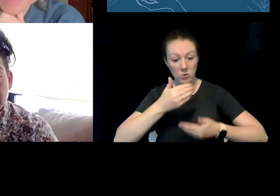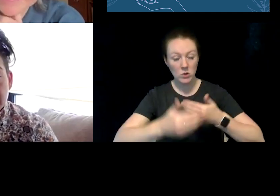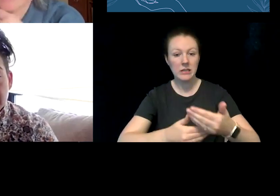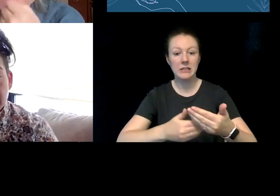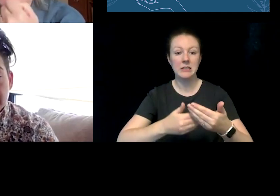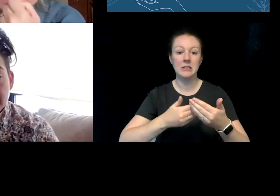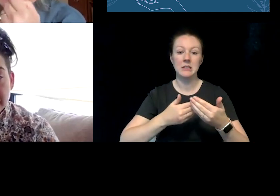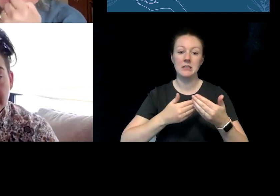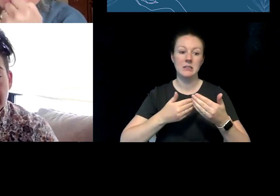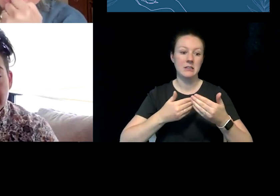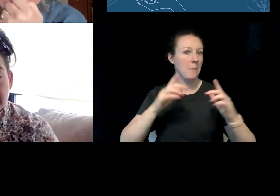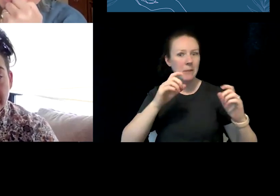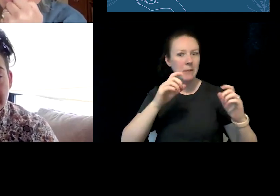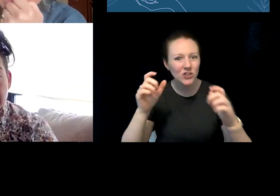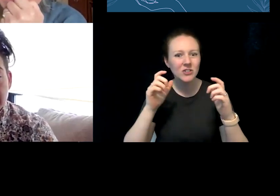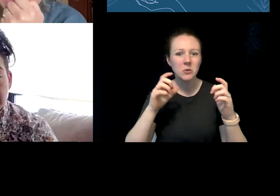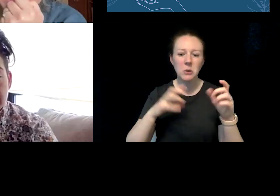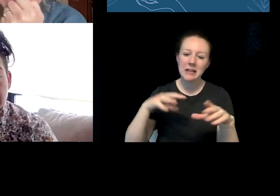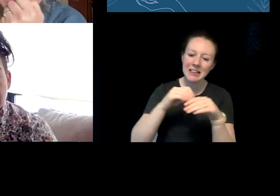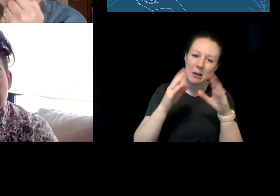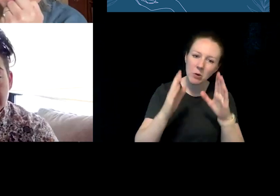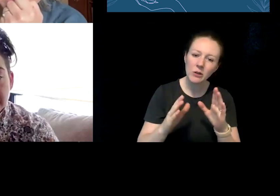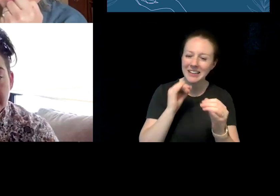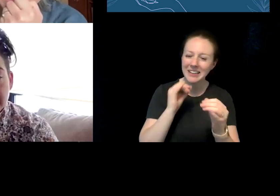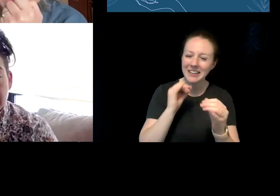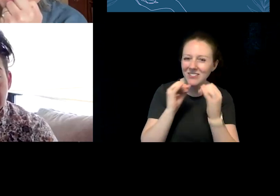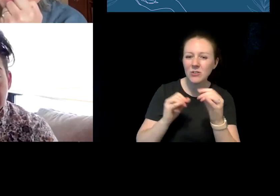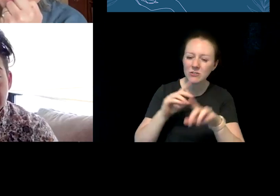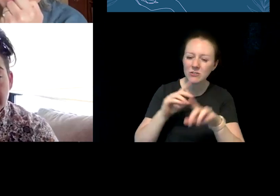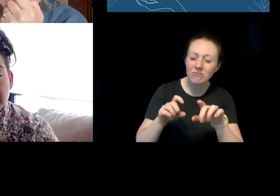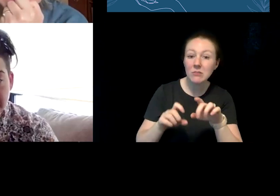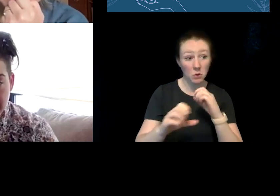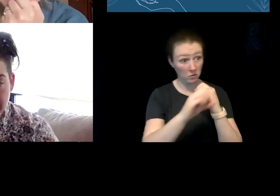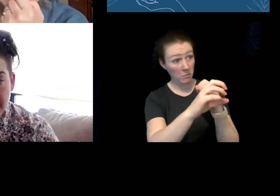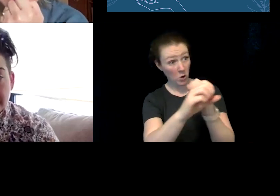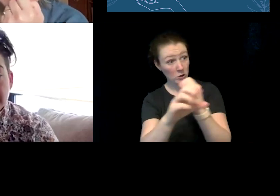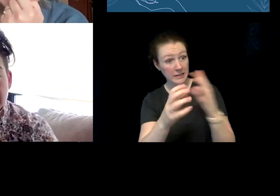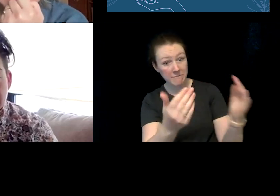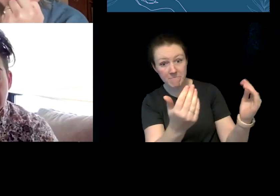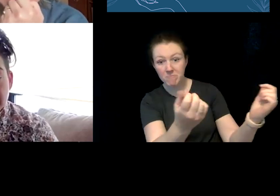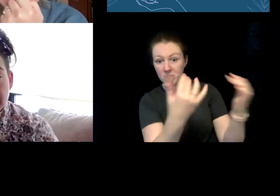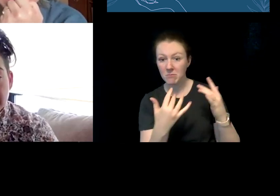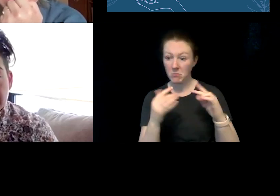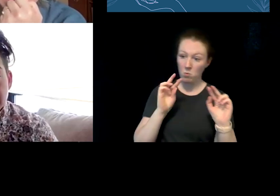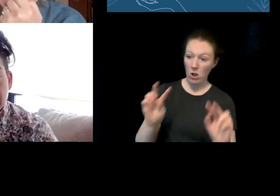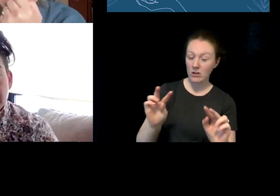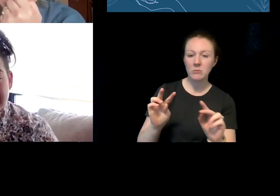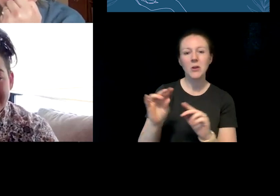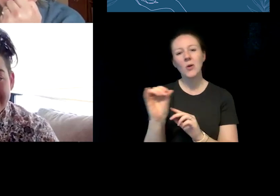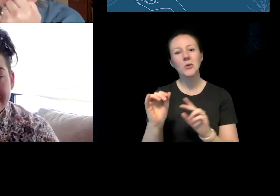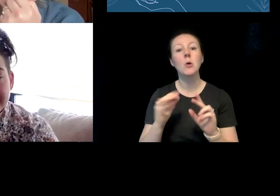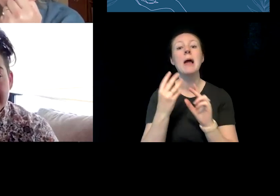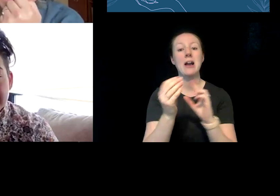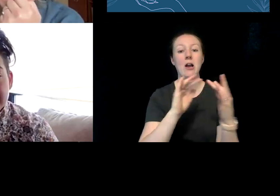or have collaborator interviews and things like that as marketing, but also as outreach. And also it's a fun little thing